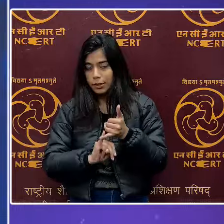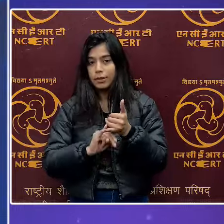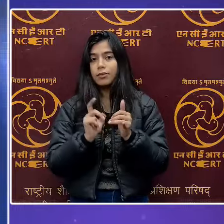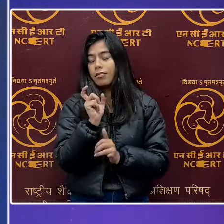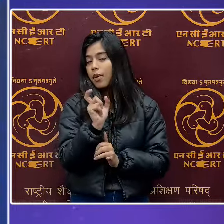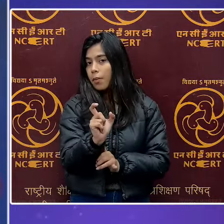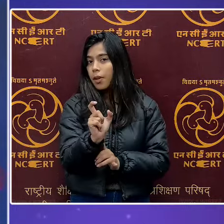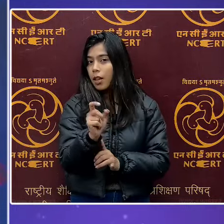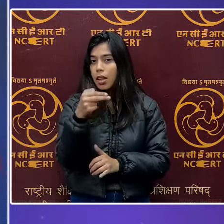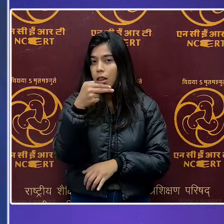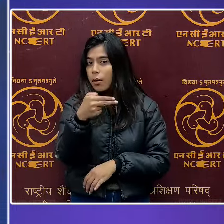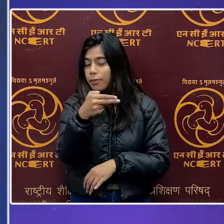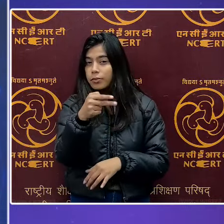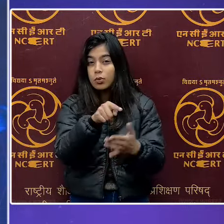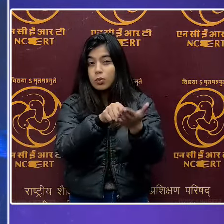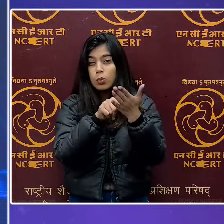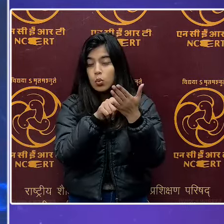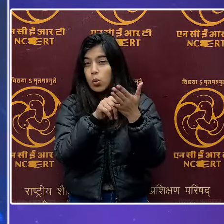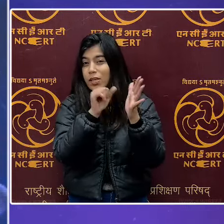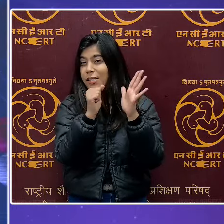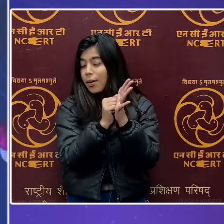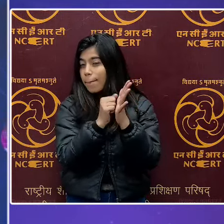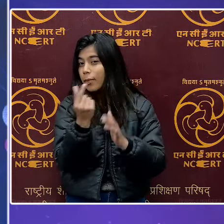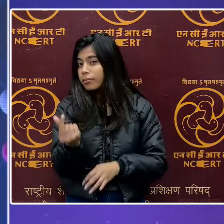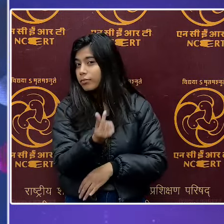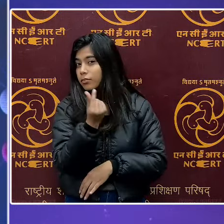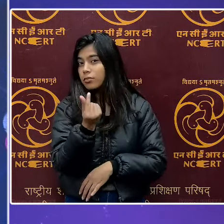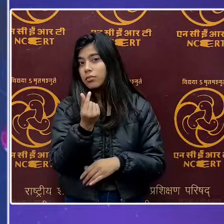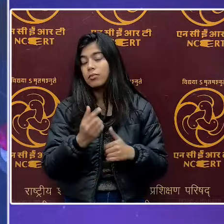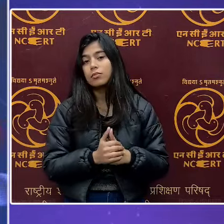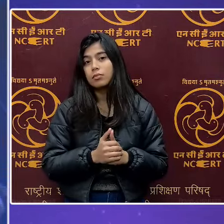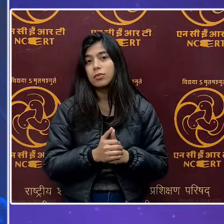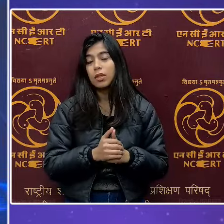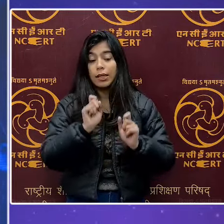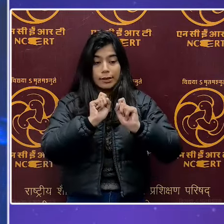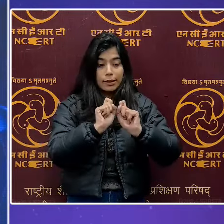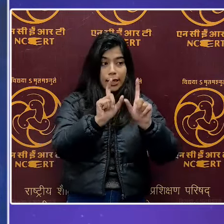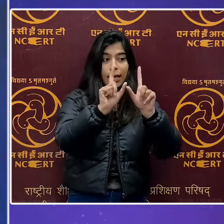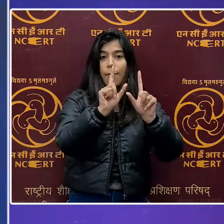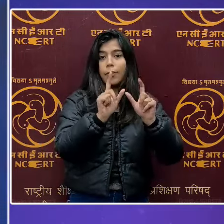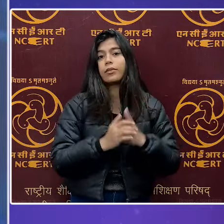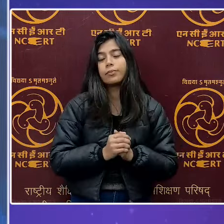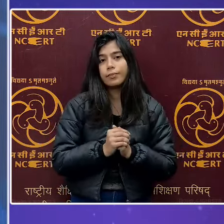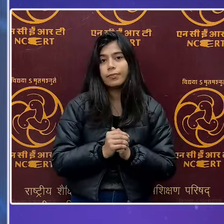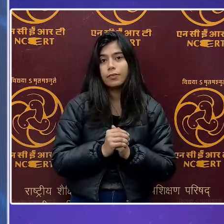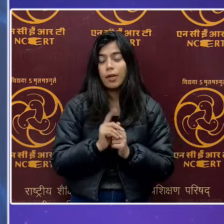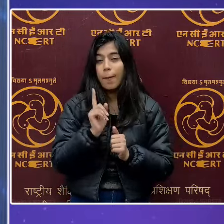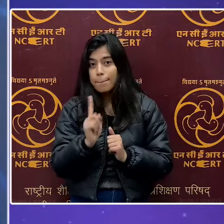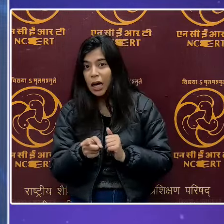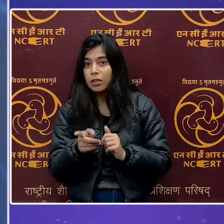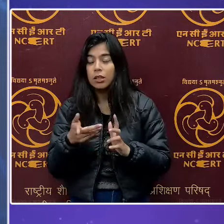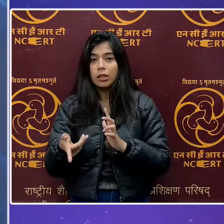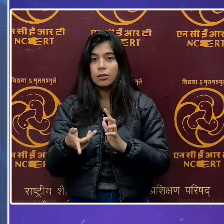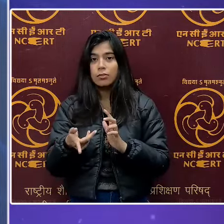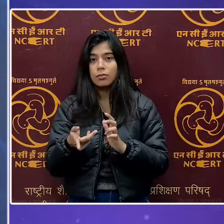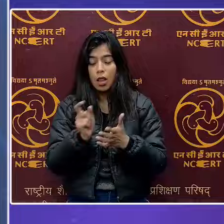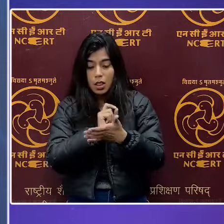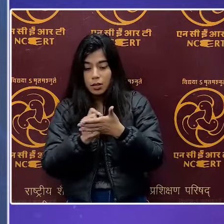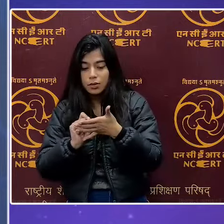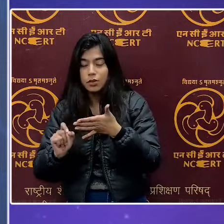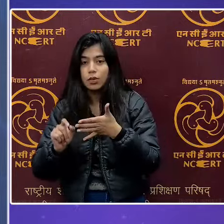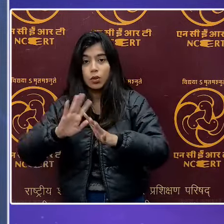person, when their symbols are used, it will always be written in a capital letter. But when it is written